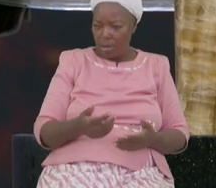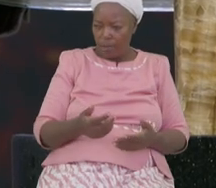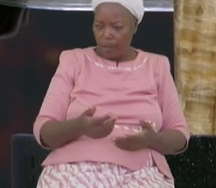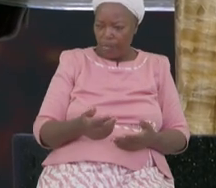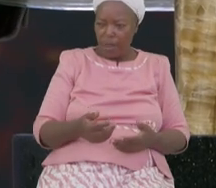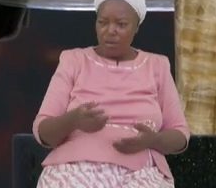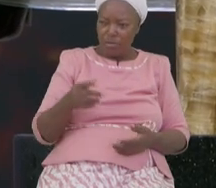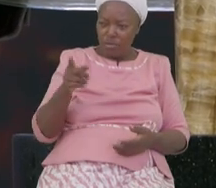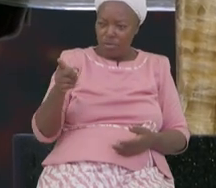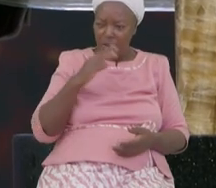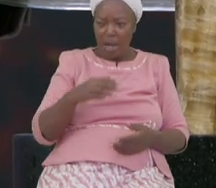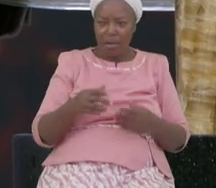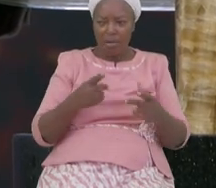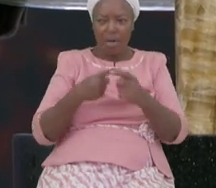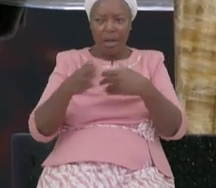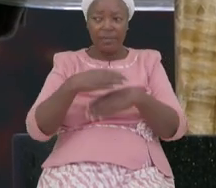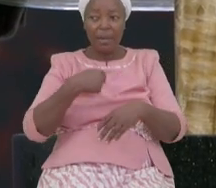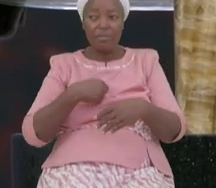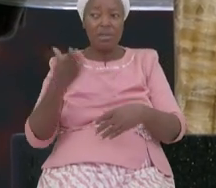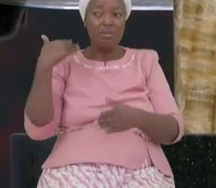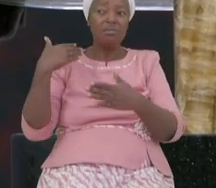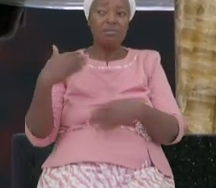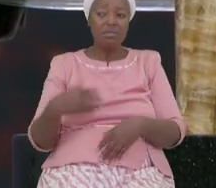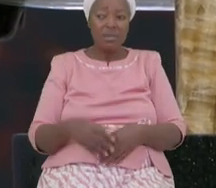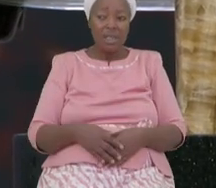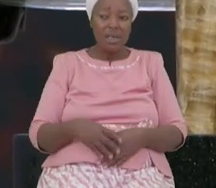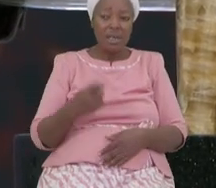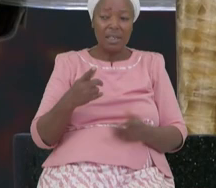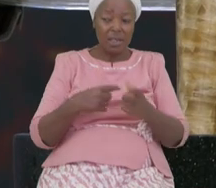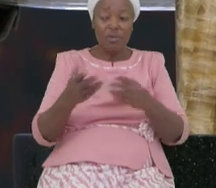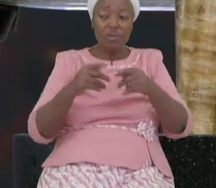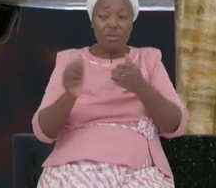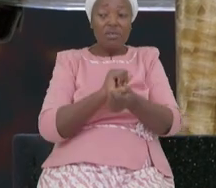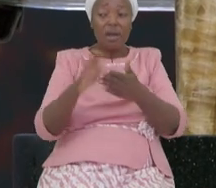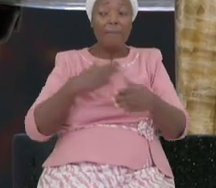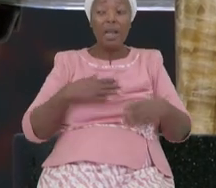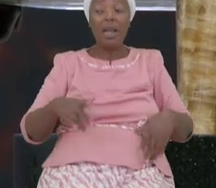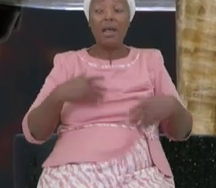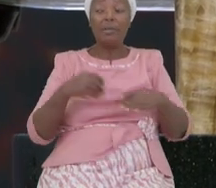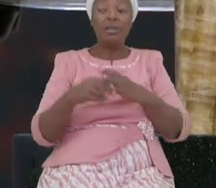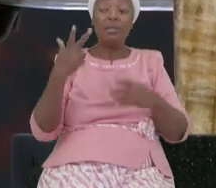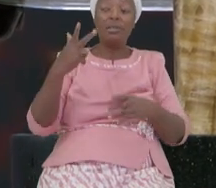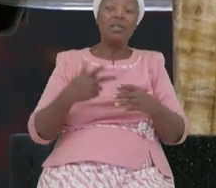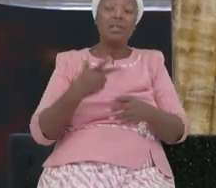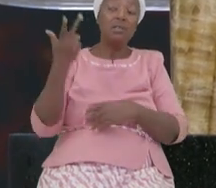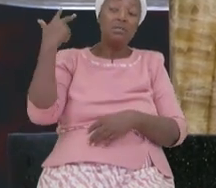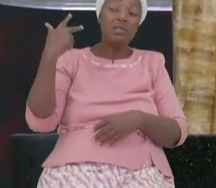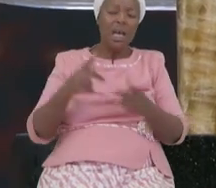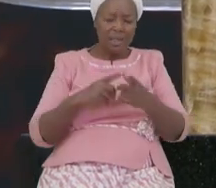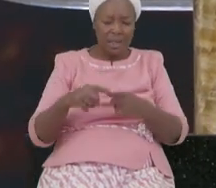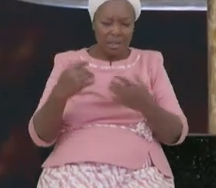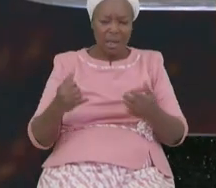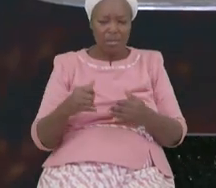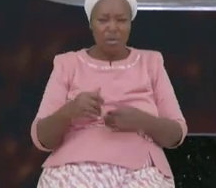you were after me last year. You were after me the other year. You were after me 3 years ago. And actually,